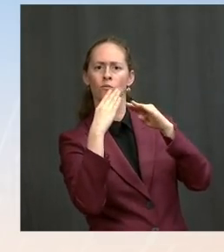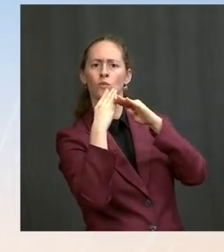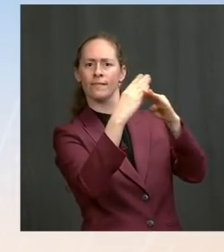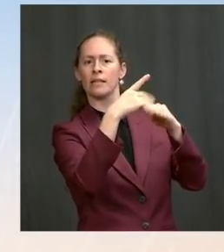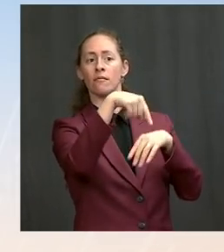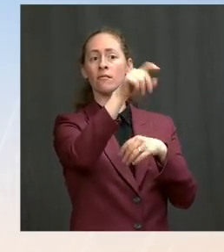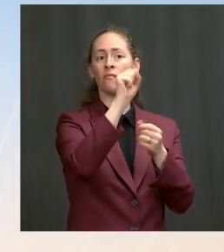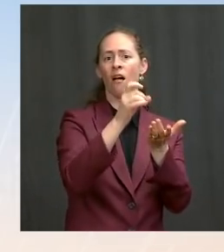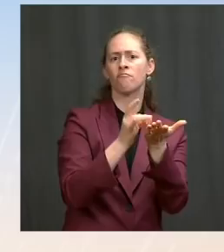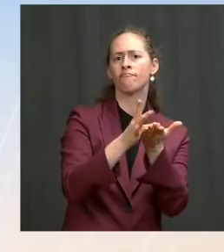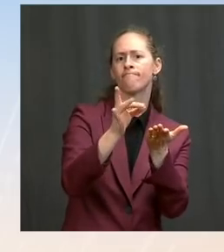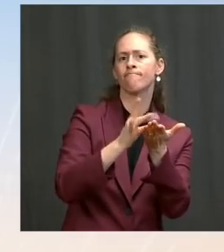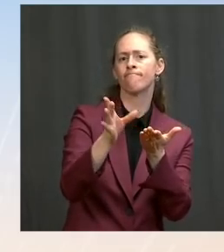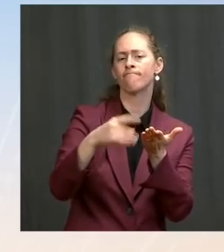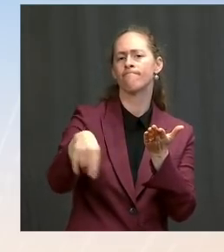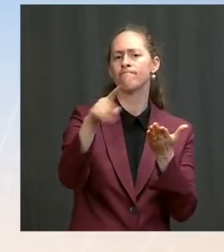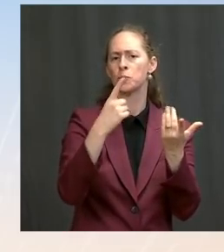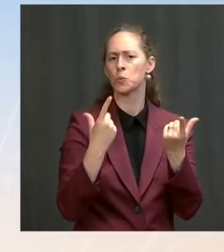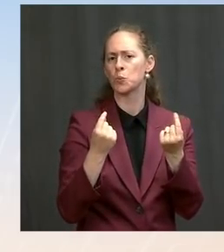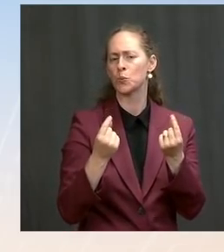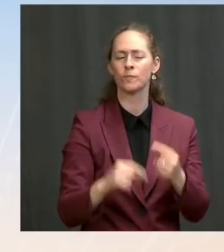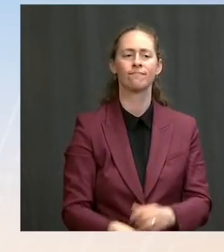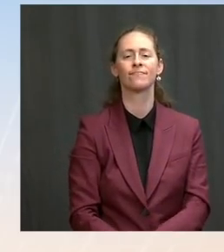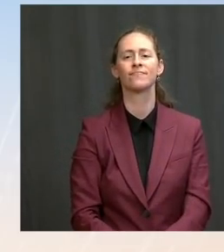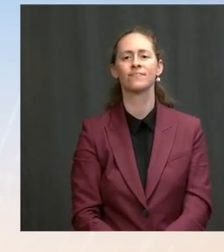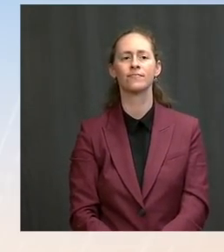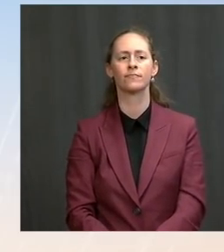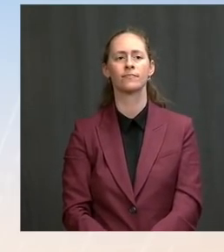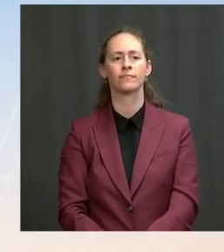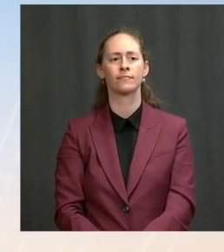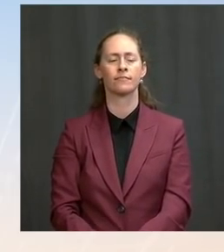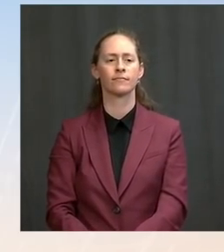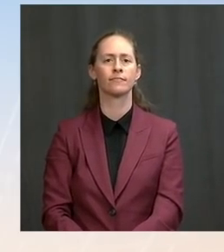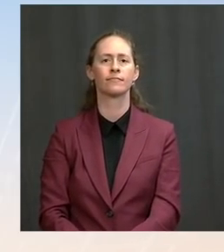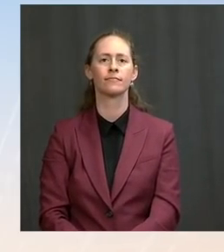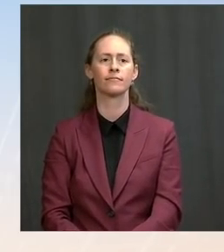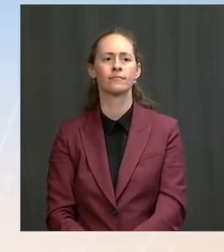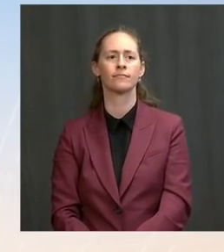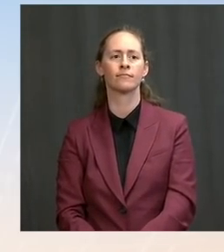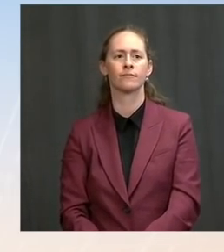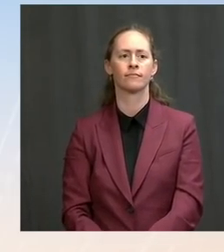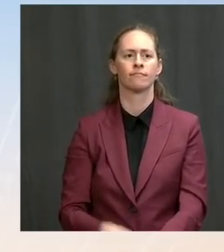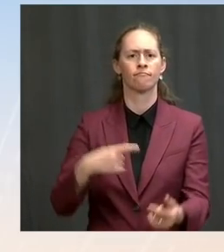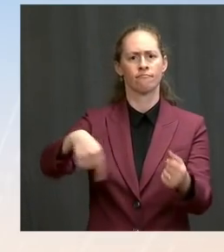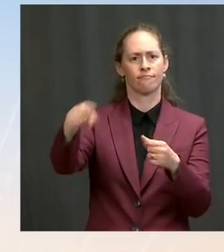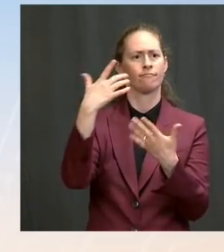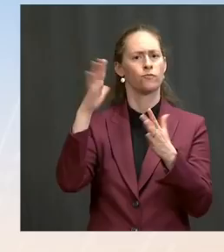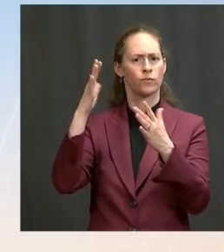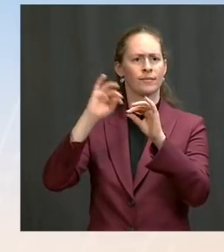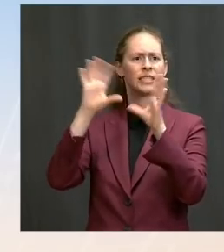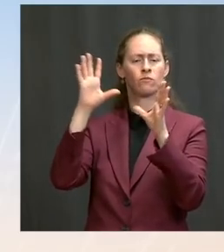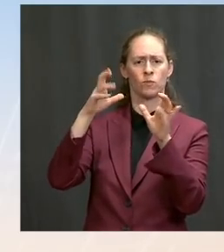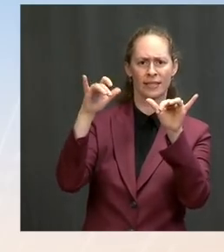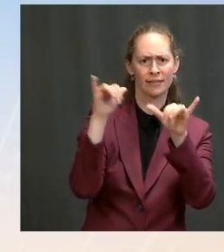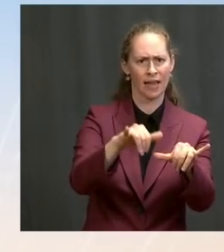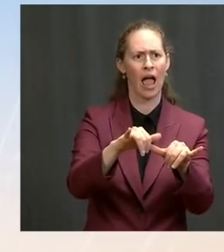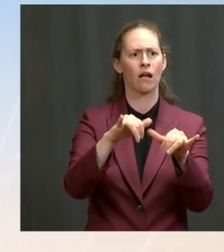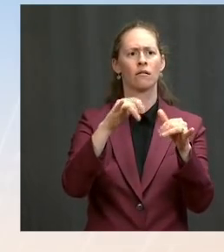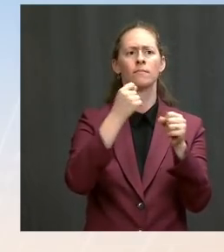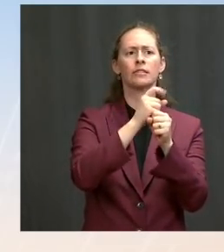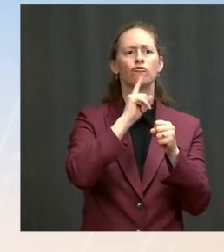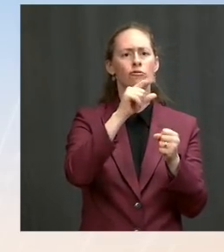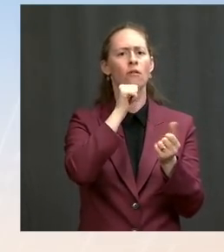of steps we are taking, that we announced last week, I should say, to keep people in their homes by protecting renters and helping state and local